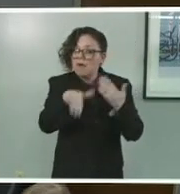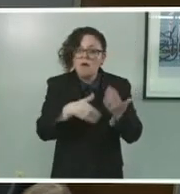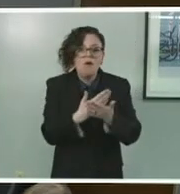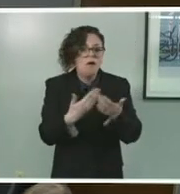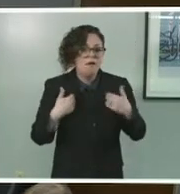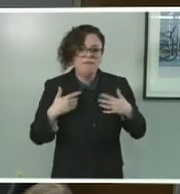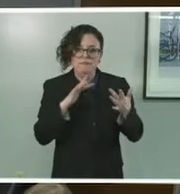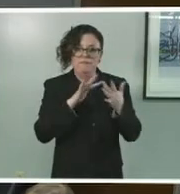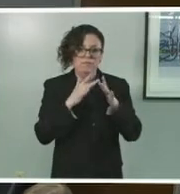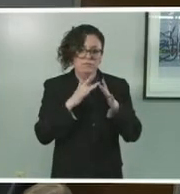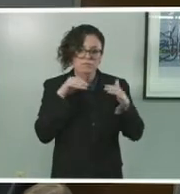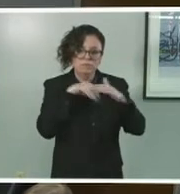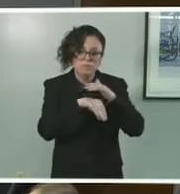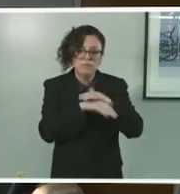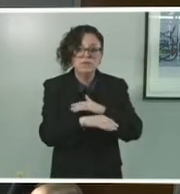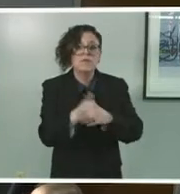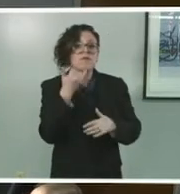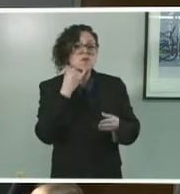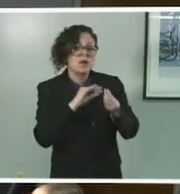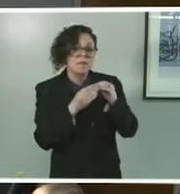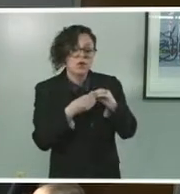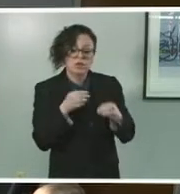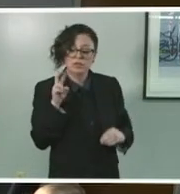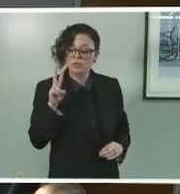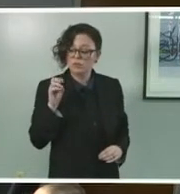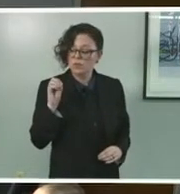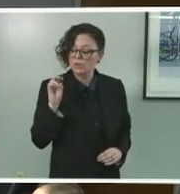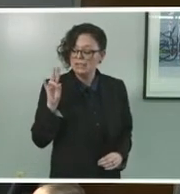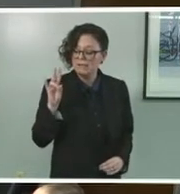now. So that hotline is